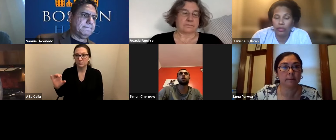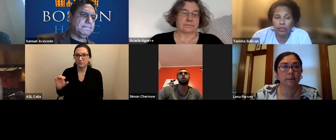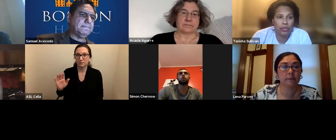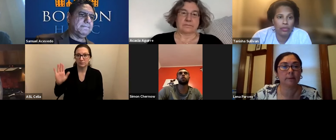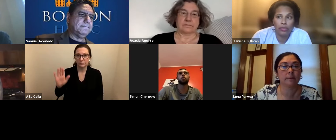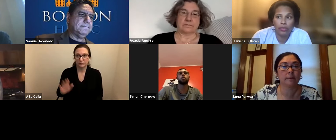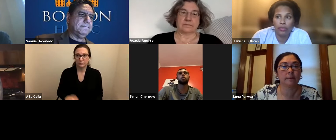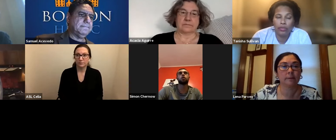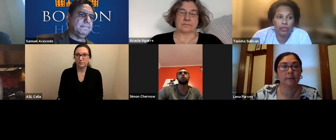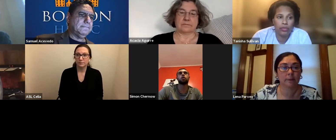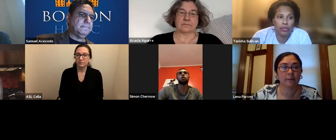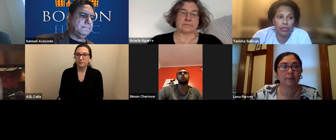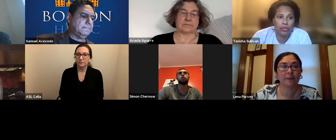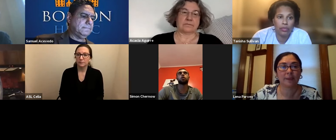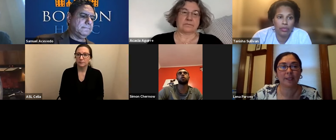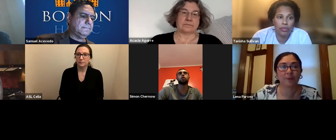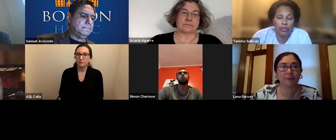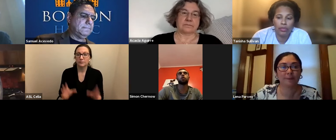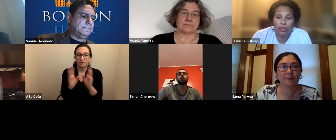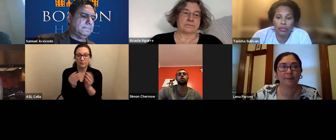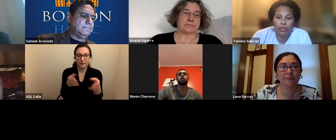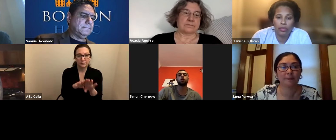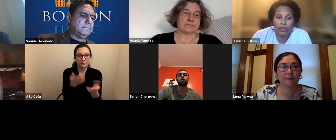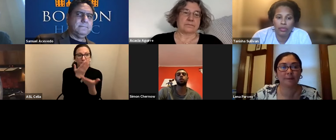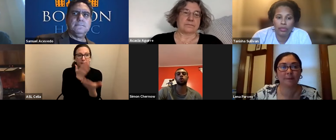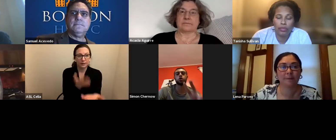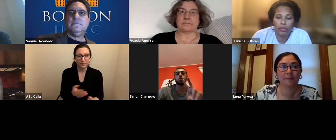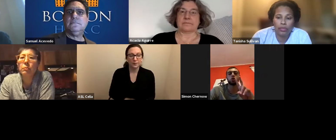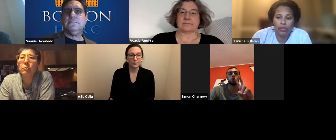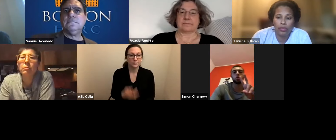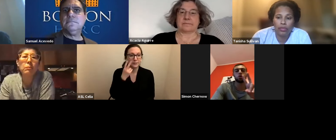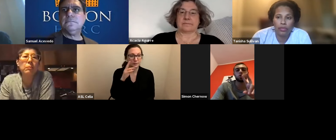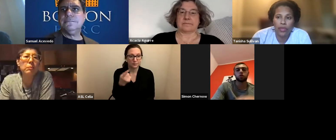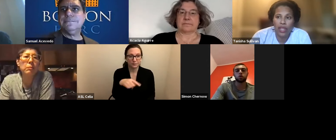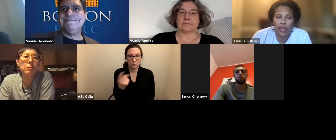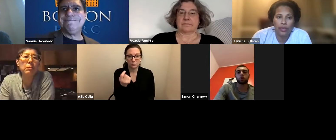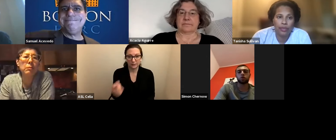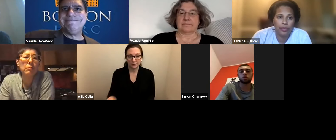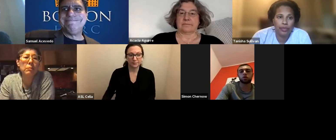Aye. Meeting is adjourned. Thank you, folks. See you all Tuesday.